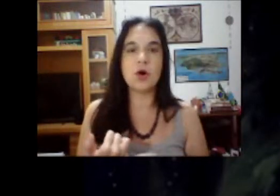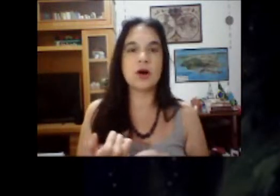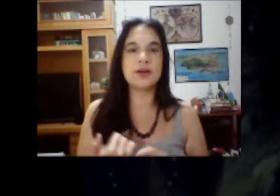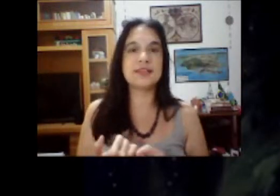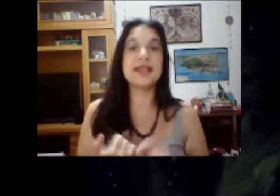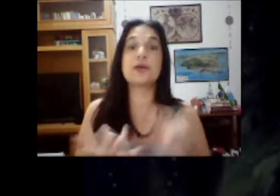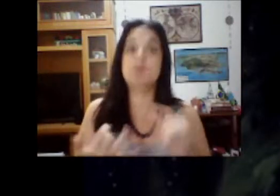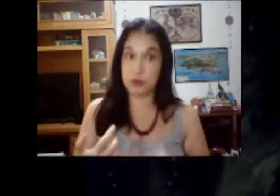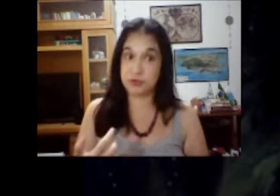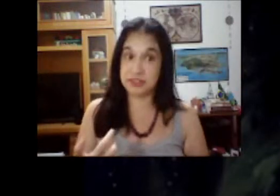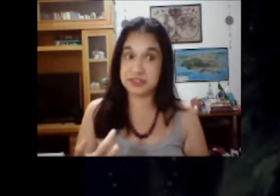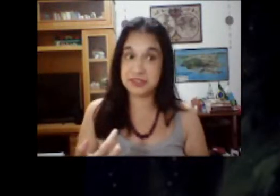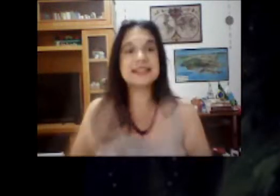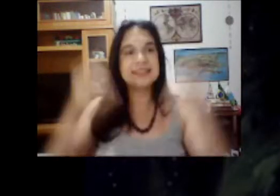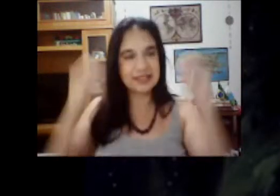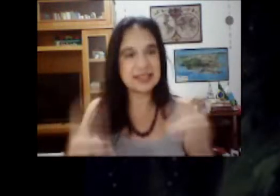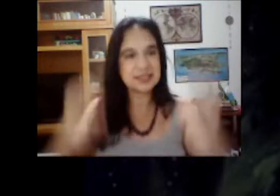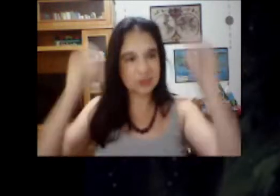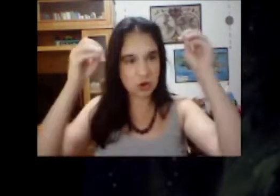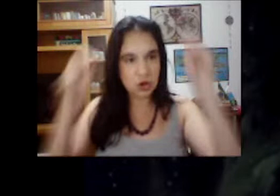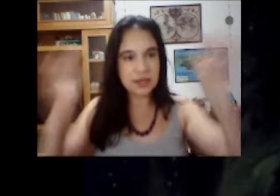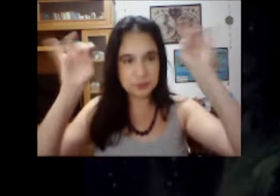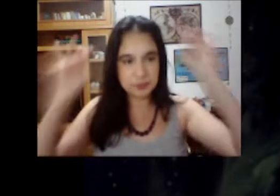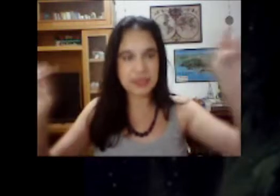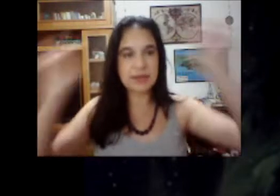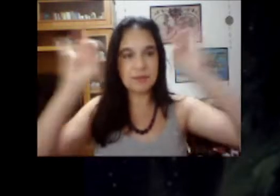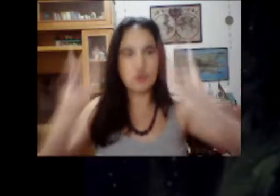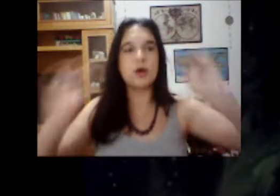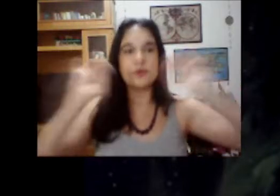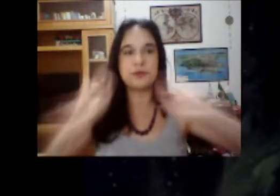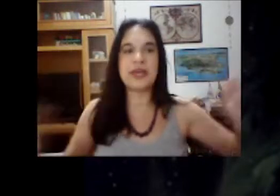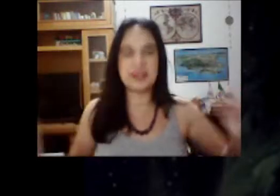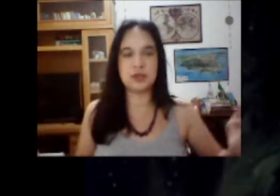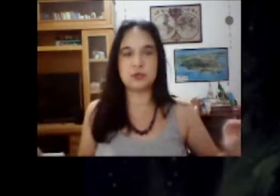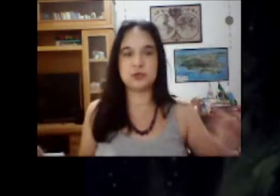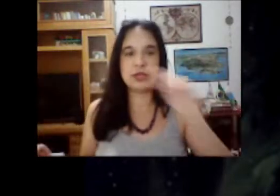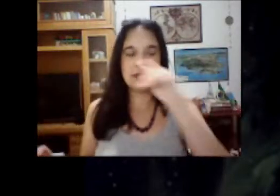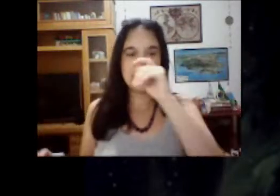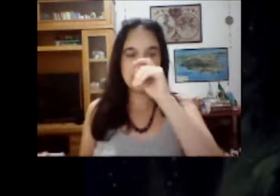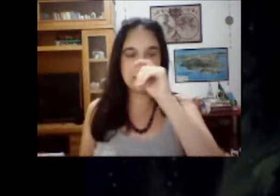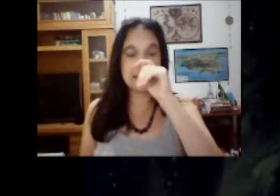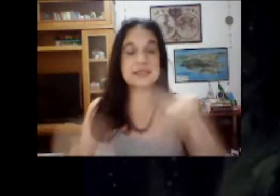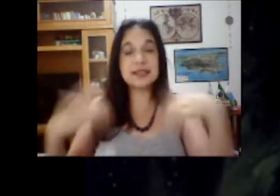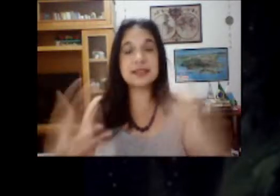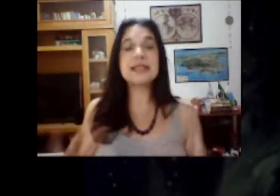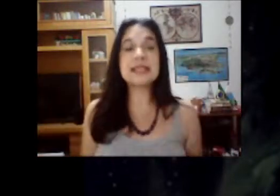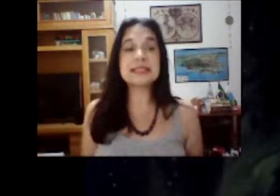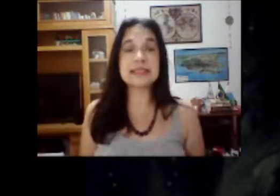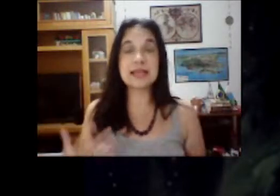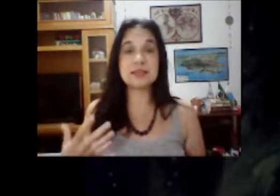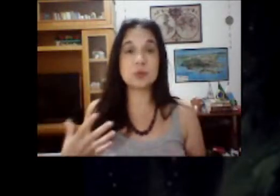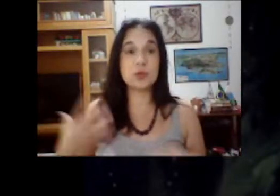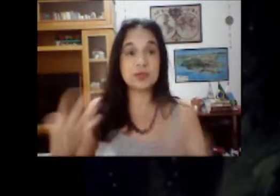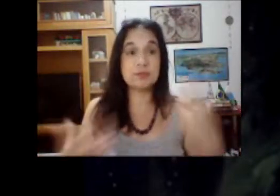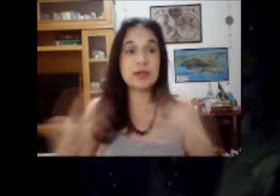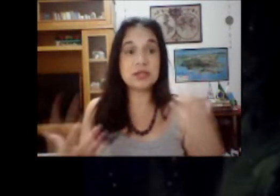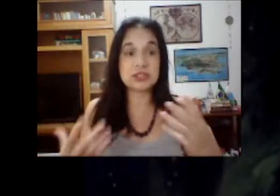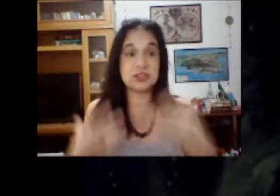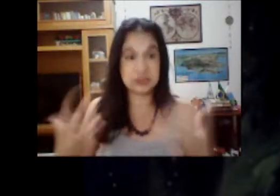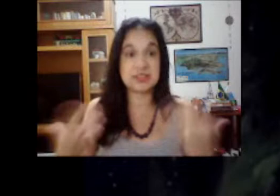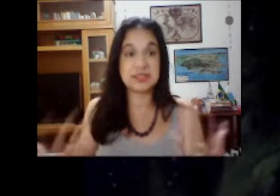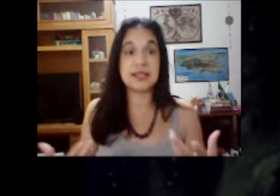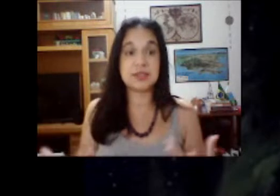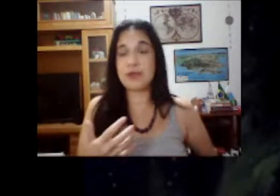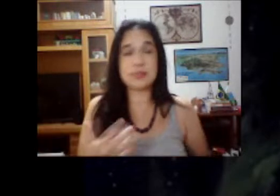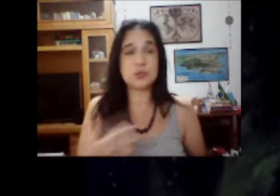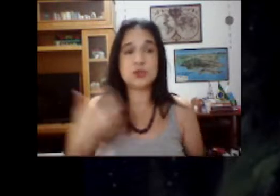misinformed or they are full of it. This couldn't be more fake news. Because the thing is that with marriages